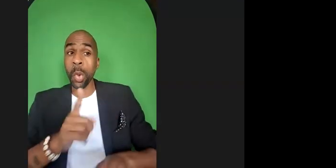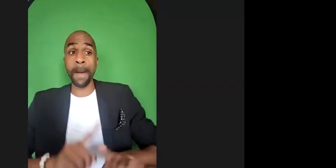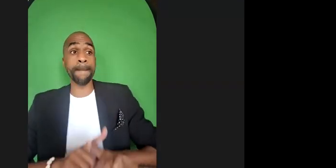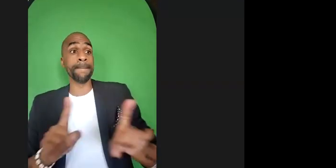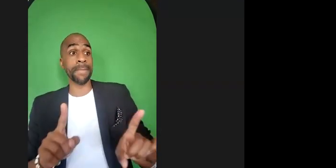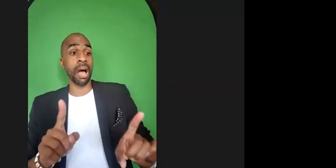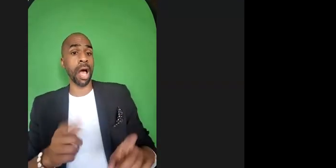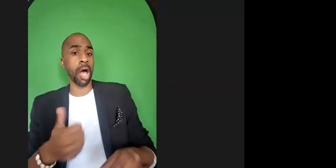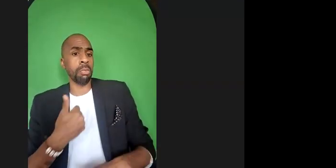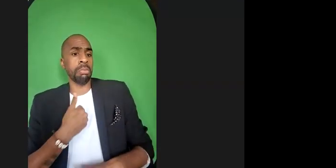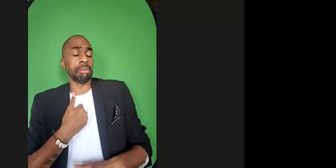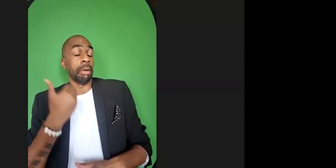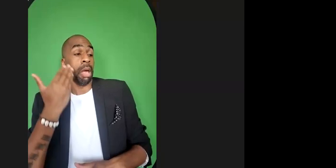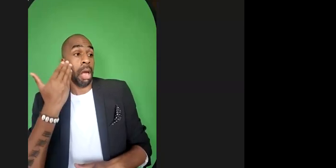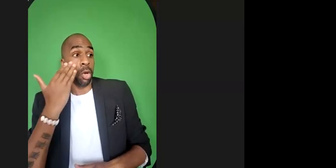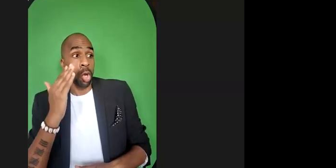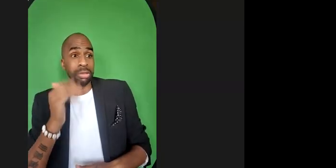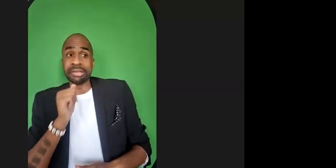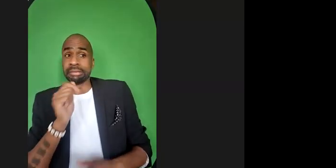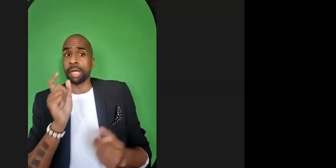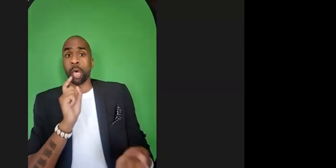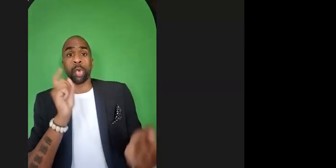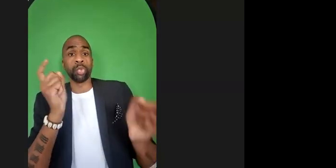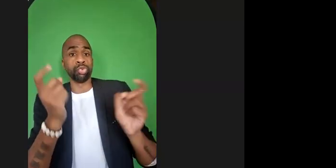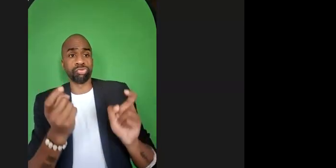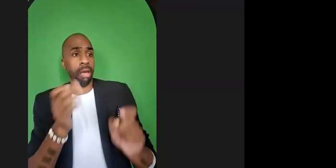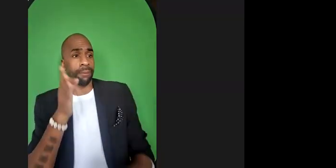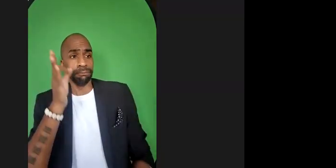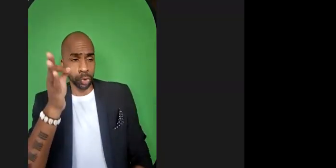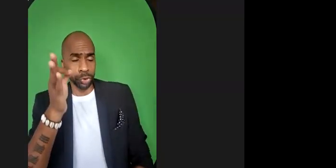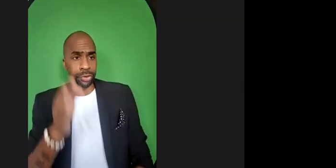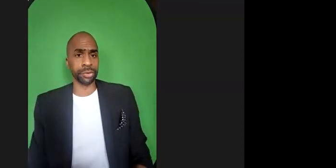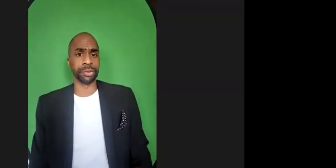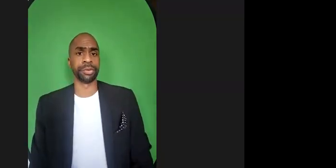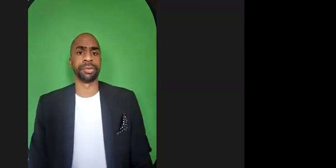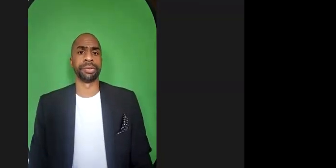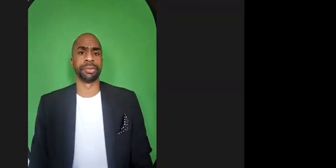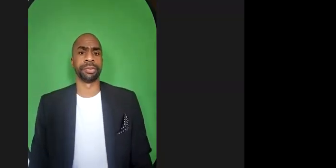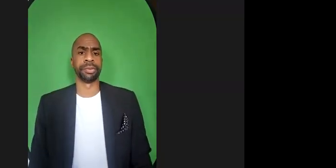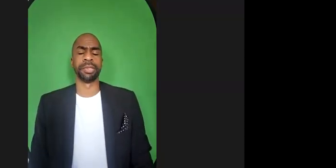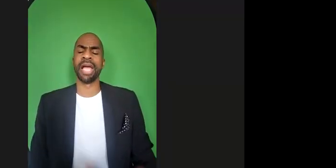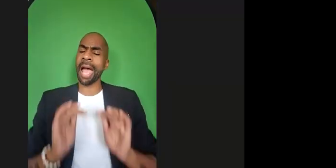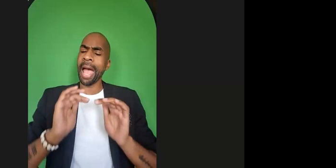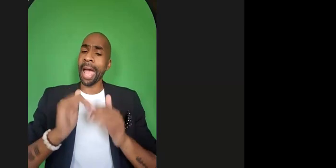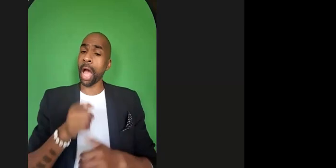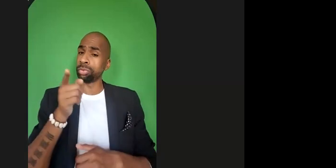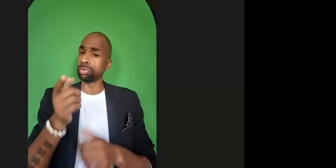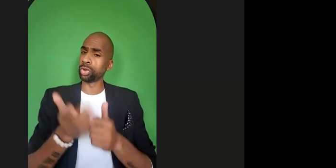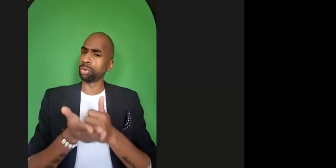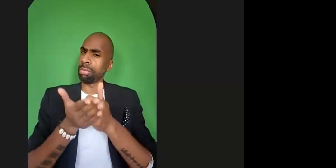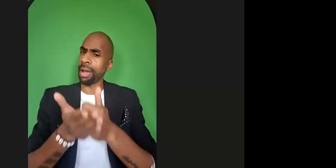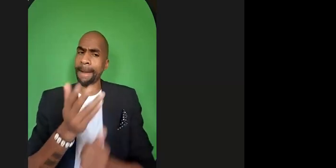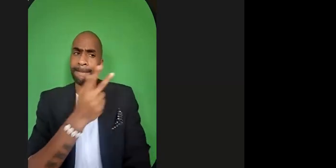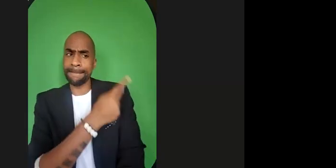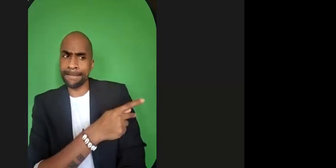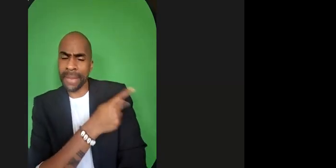I do won't really change the inevitable. How do you help patients in this